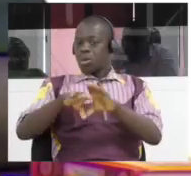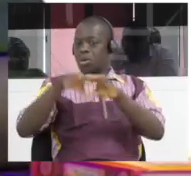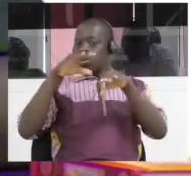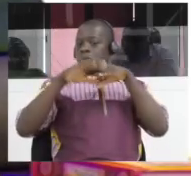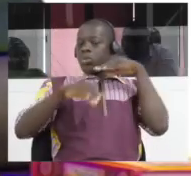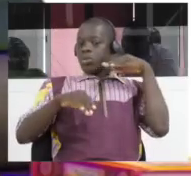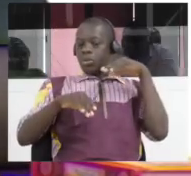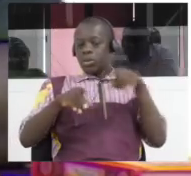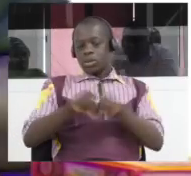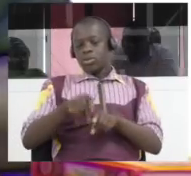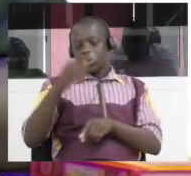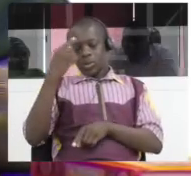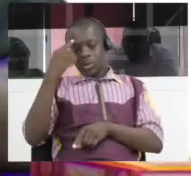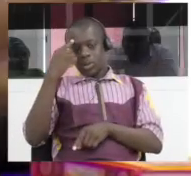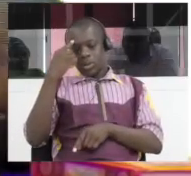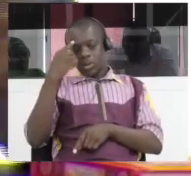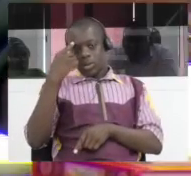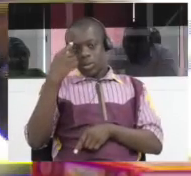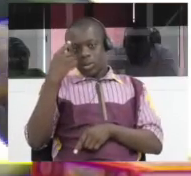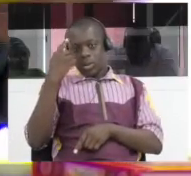I think along